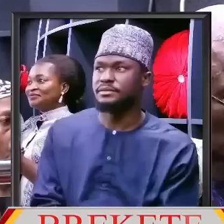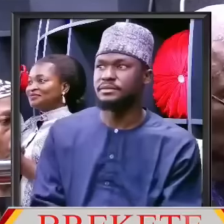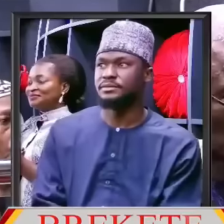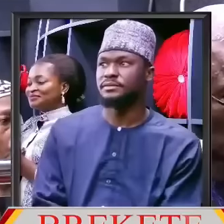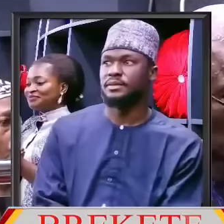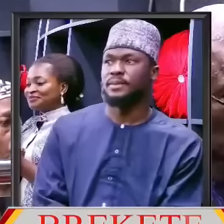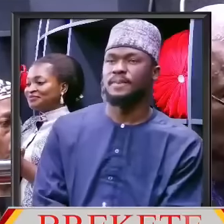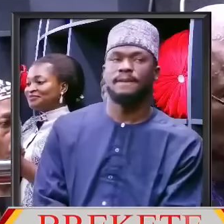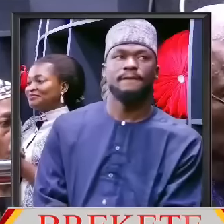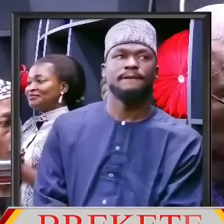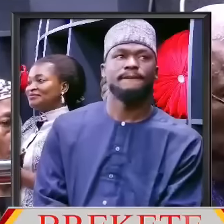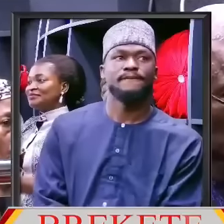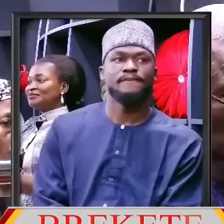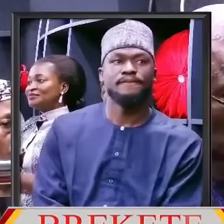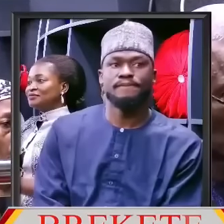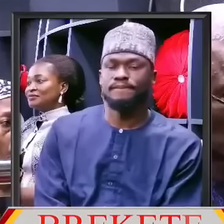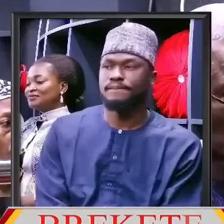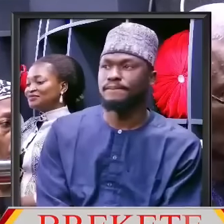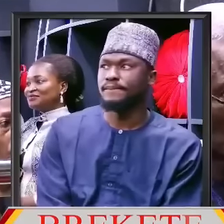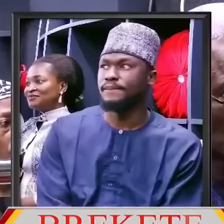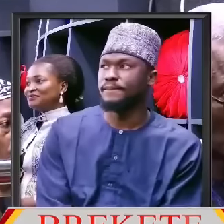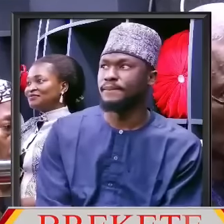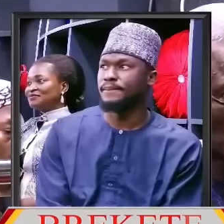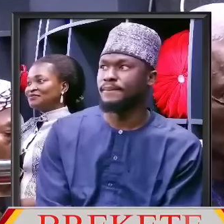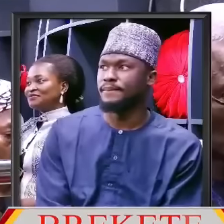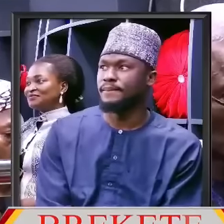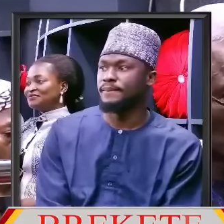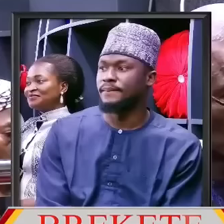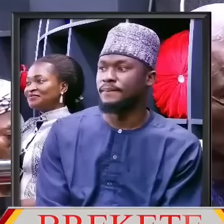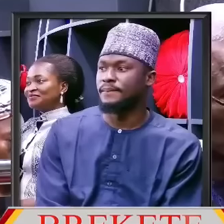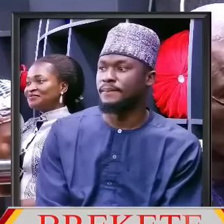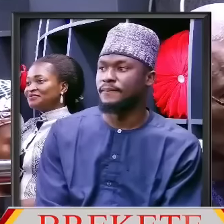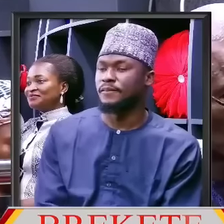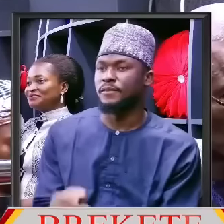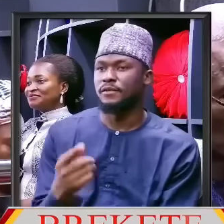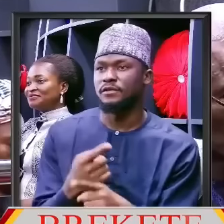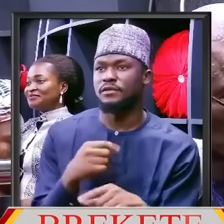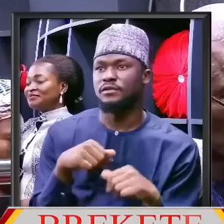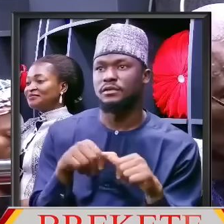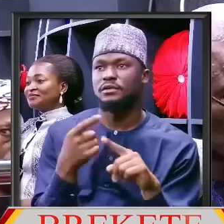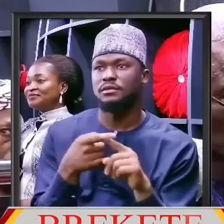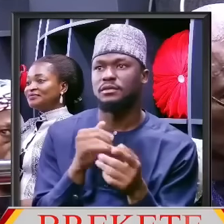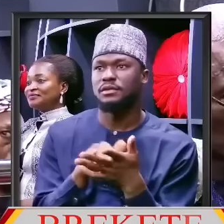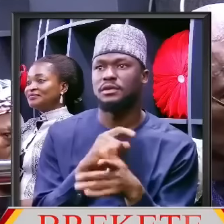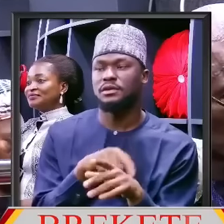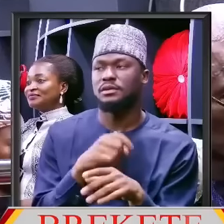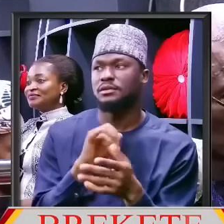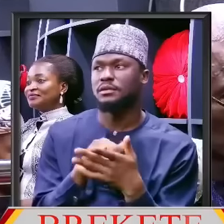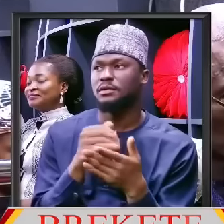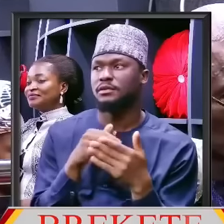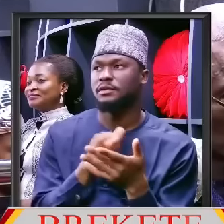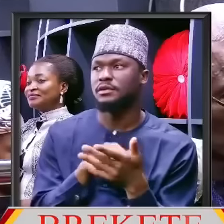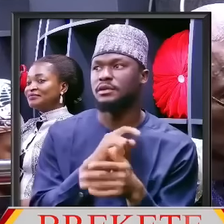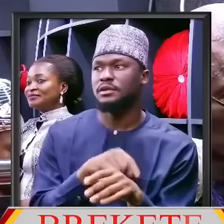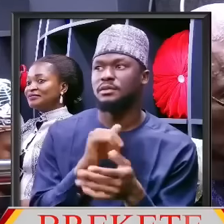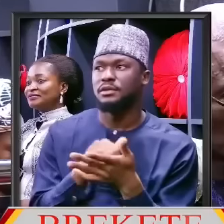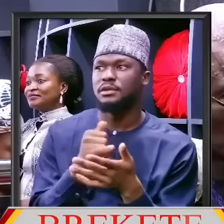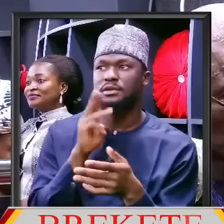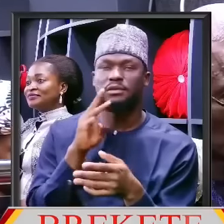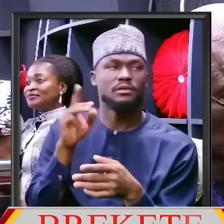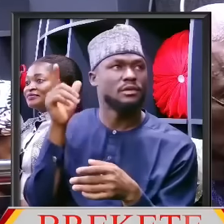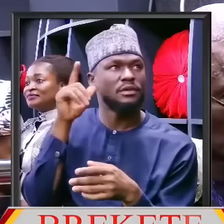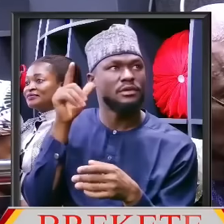So make you continue, madam. Sorry for interrupting. Thank you. Make you continue from where you stop, so that before that time we then go here, so they